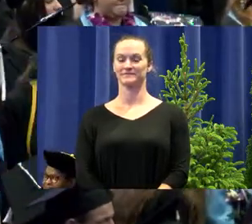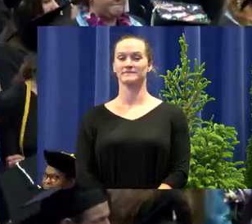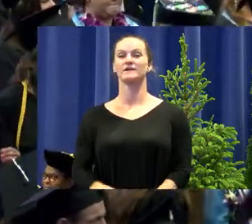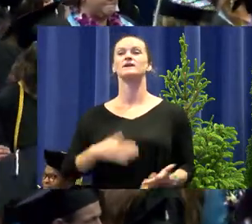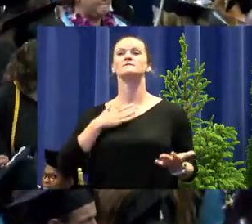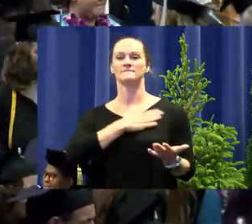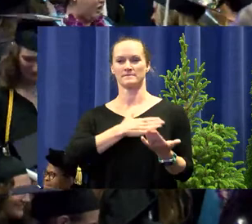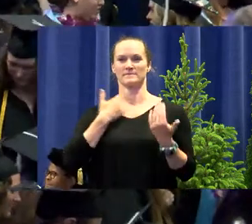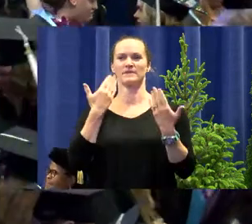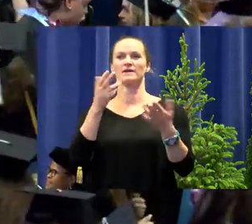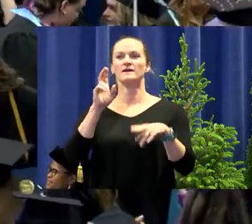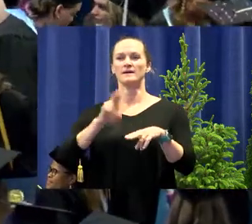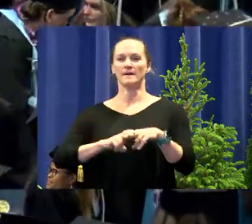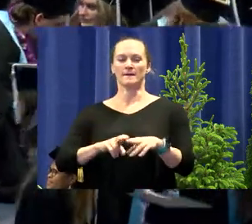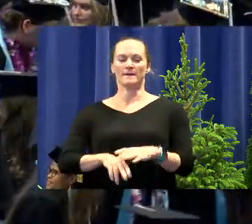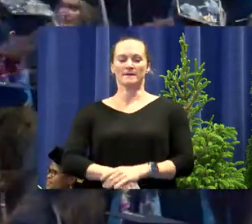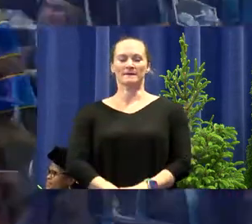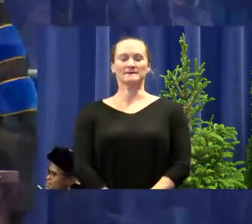Seated.